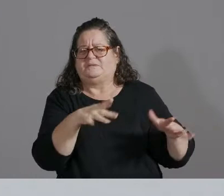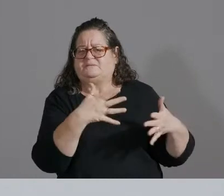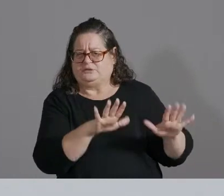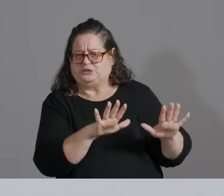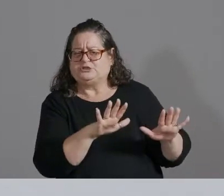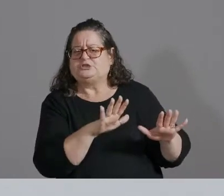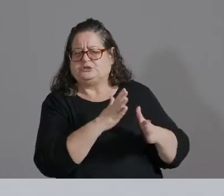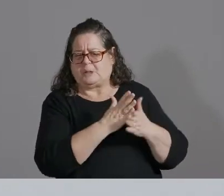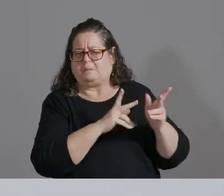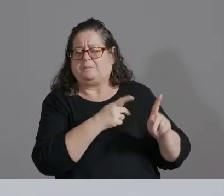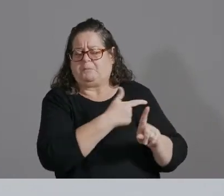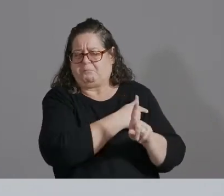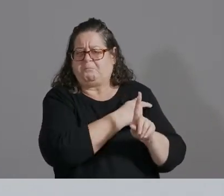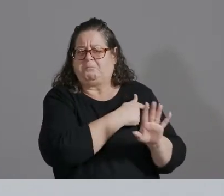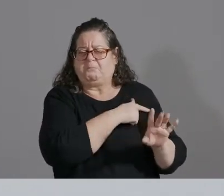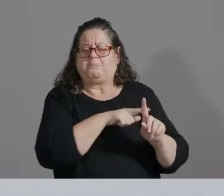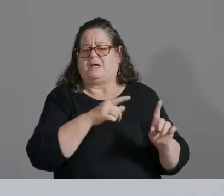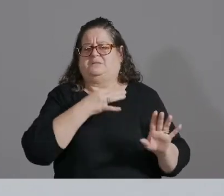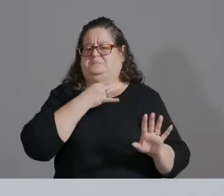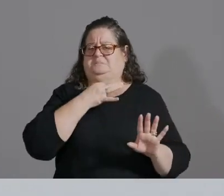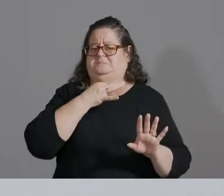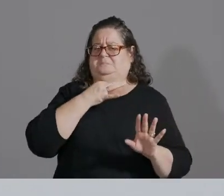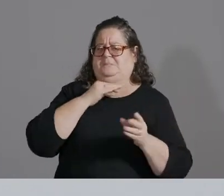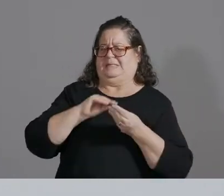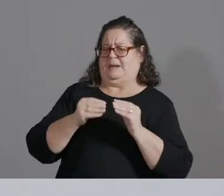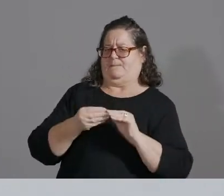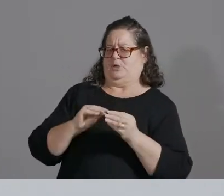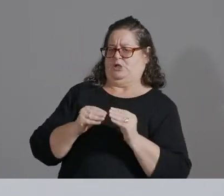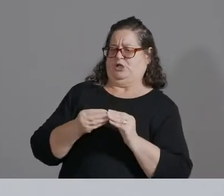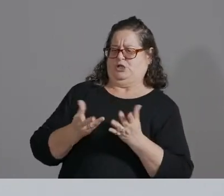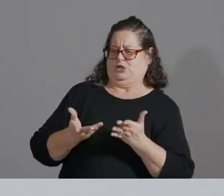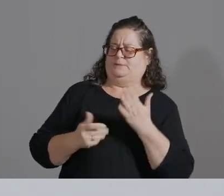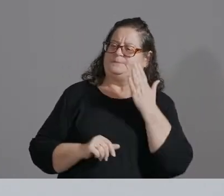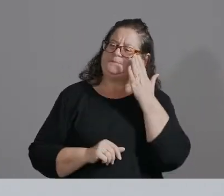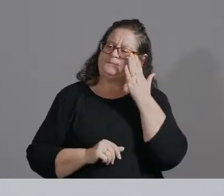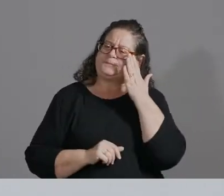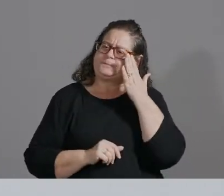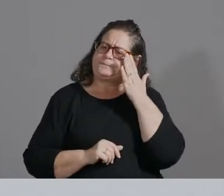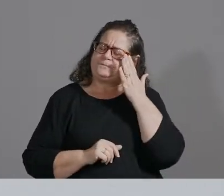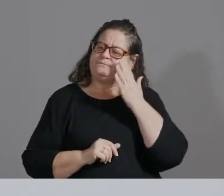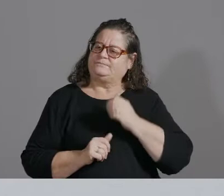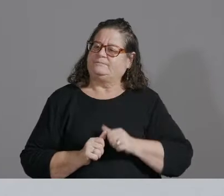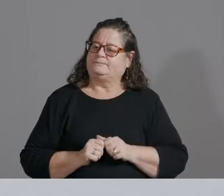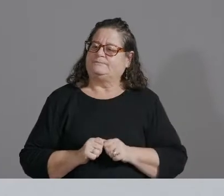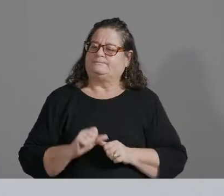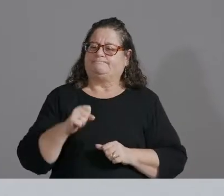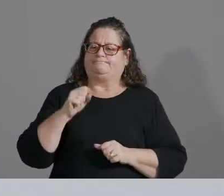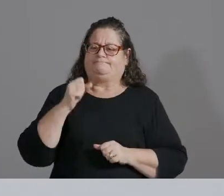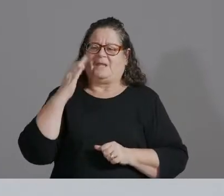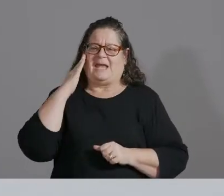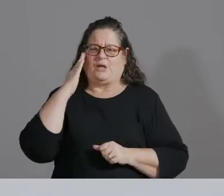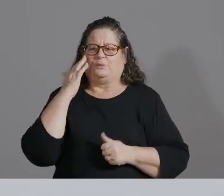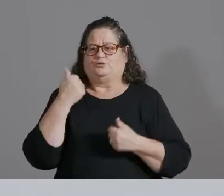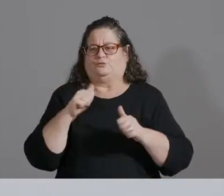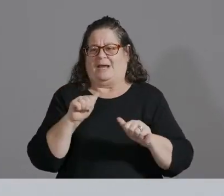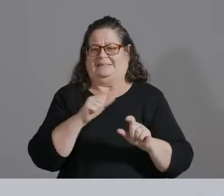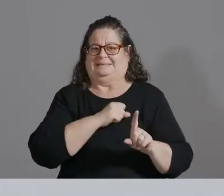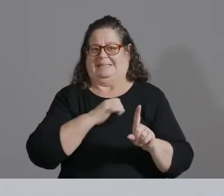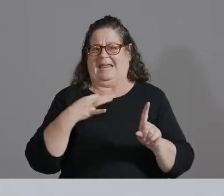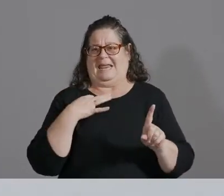receive it early on, but I'm just curious on what those numbers breakdown were. I know that they've been working on the staff because we've been actively engaged